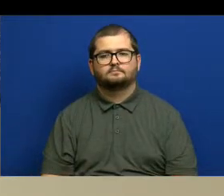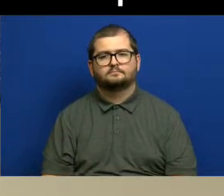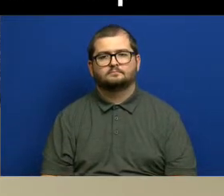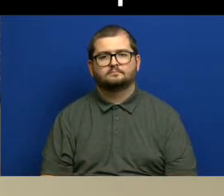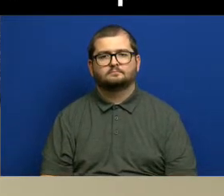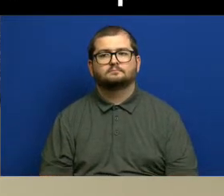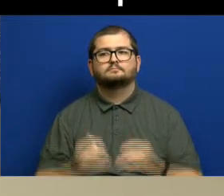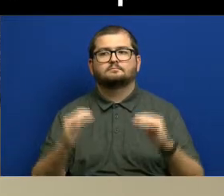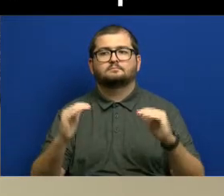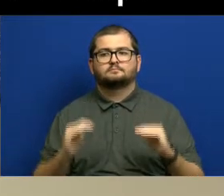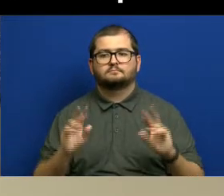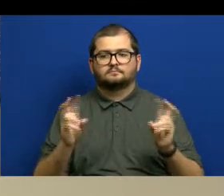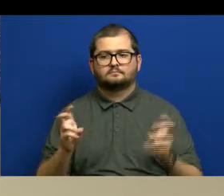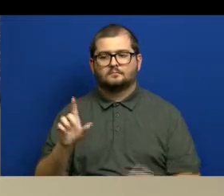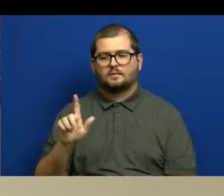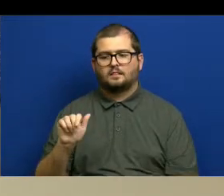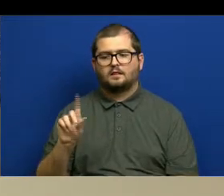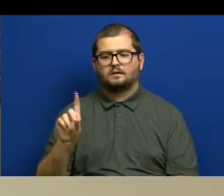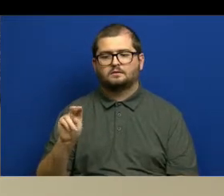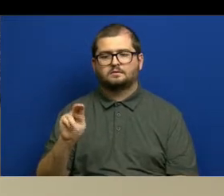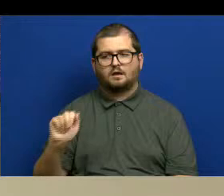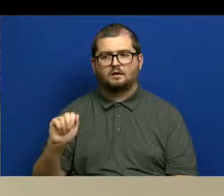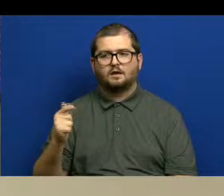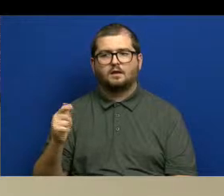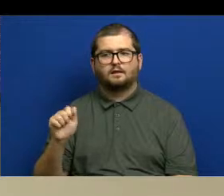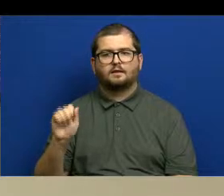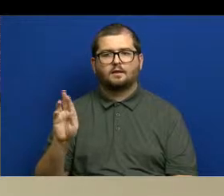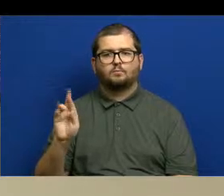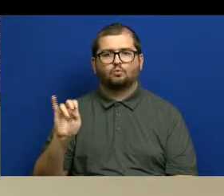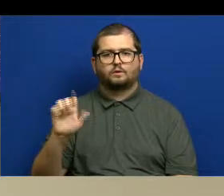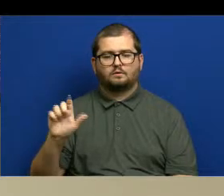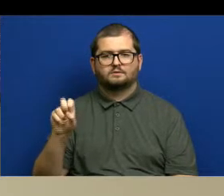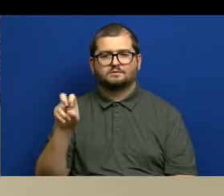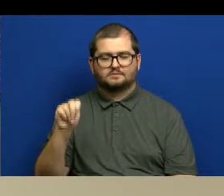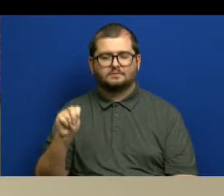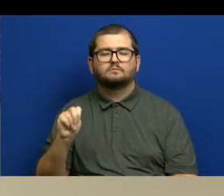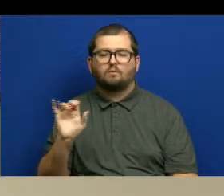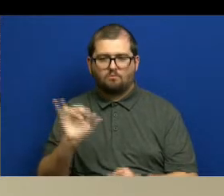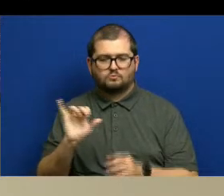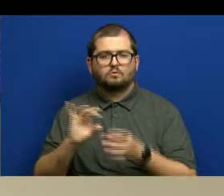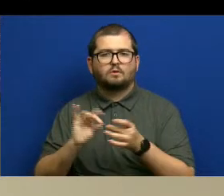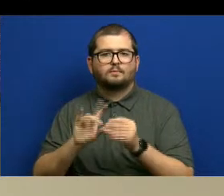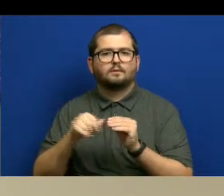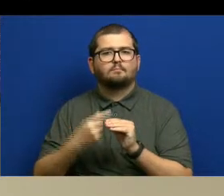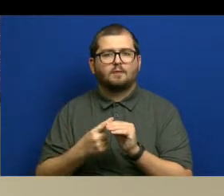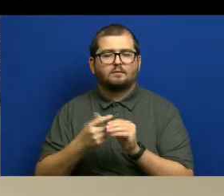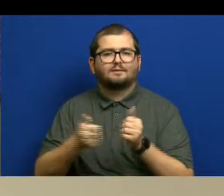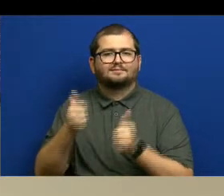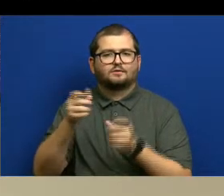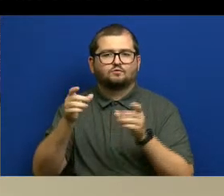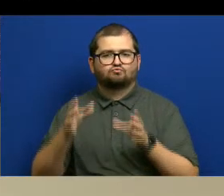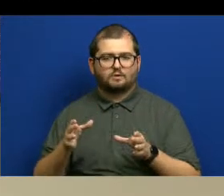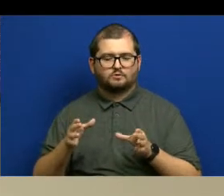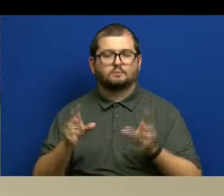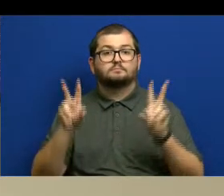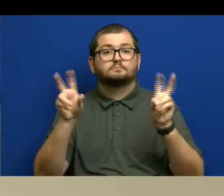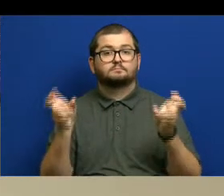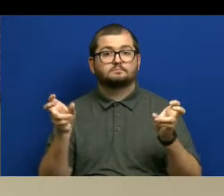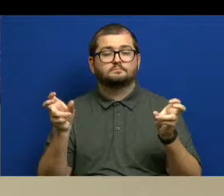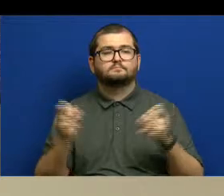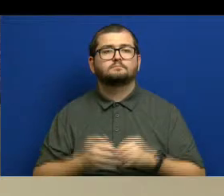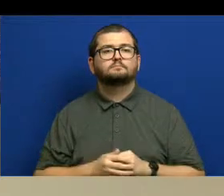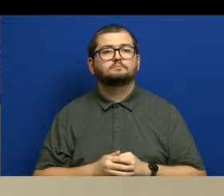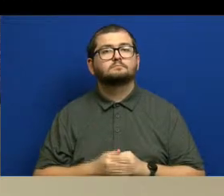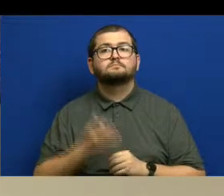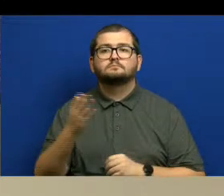The next comment comes from LaDonna Gabrielson, who is also commenting on the executive director position. Her comments are as follows.